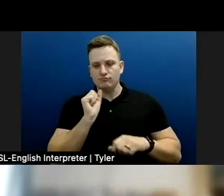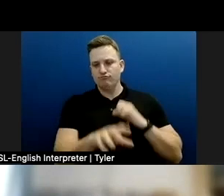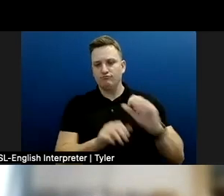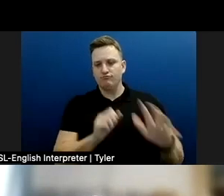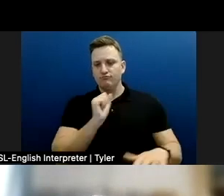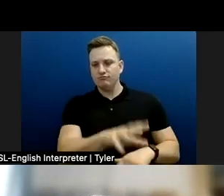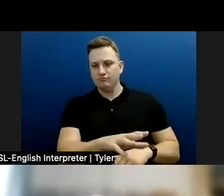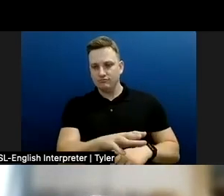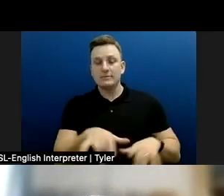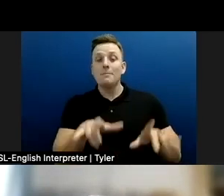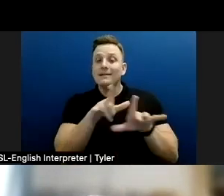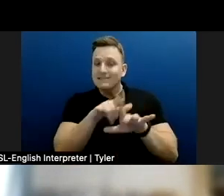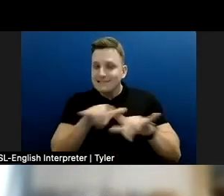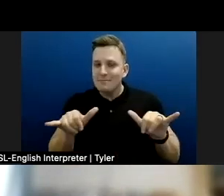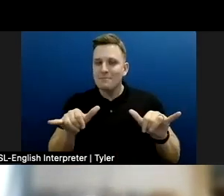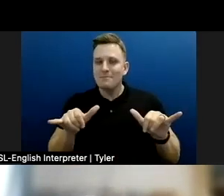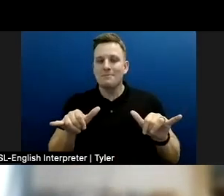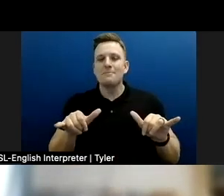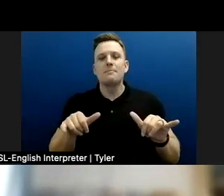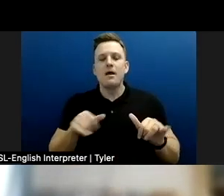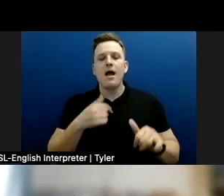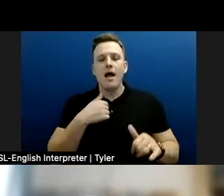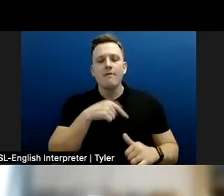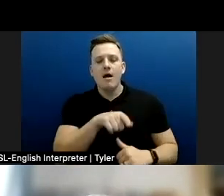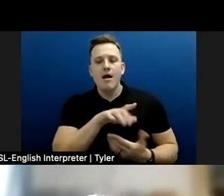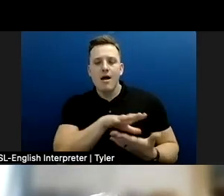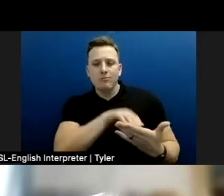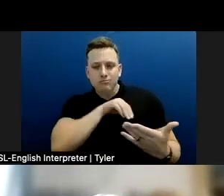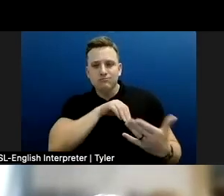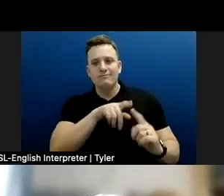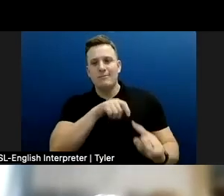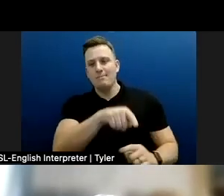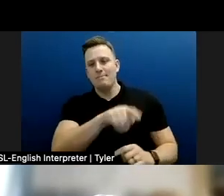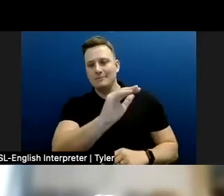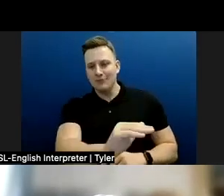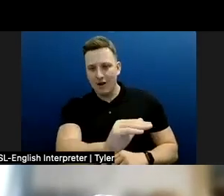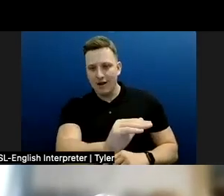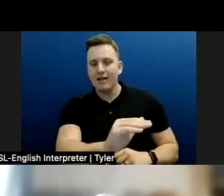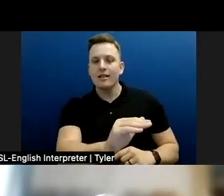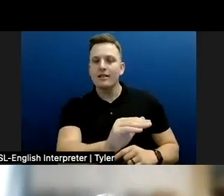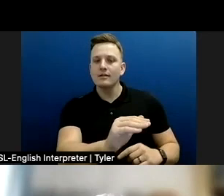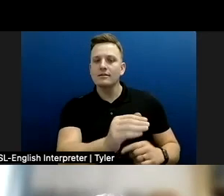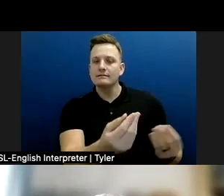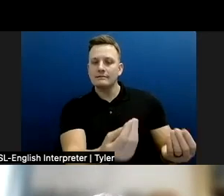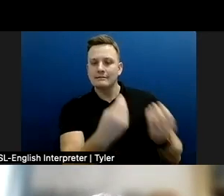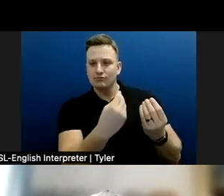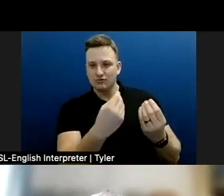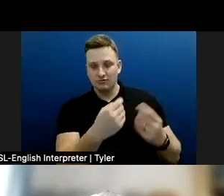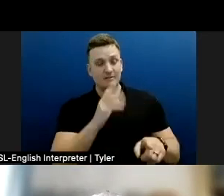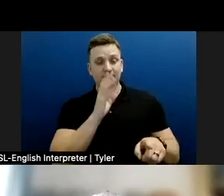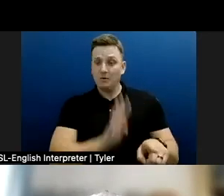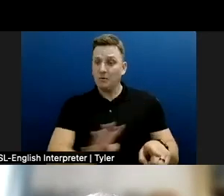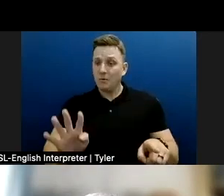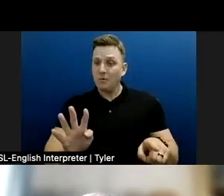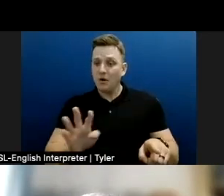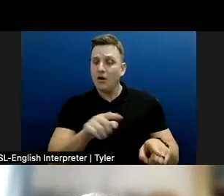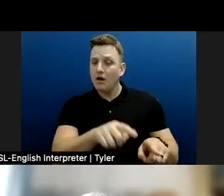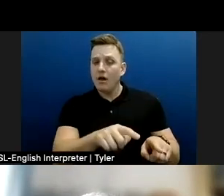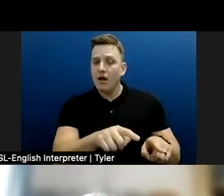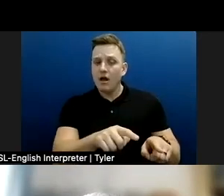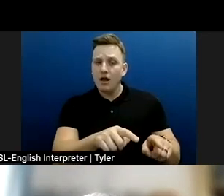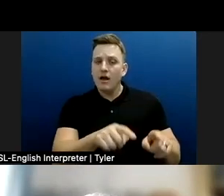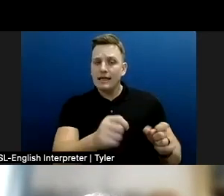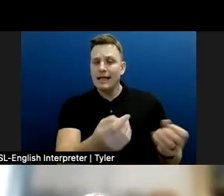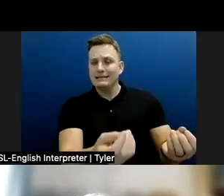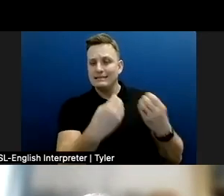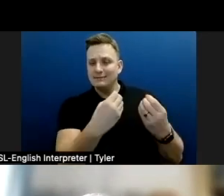but I have to also become the learner and let the child, even if the child is 4, the chance to teach